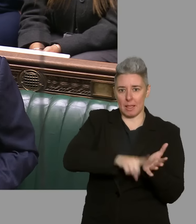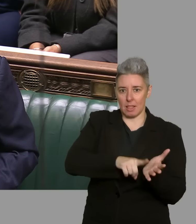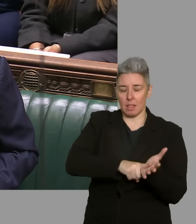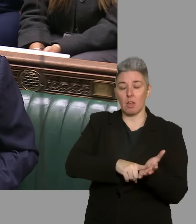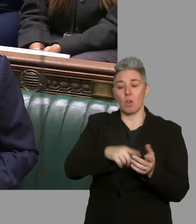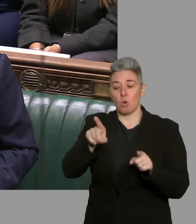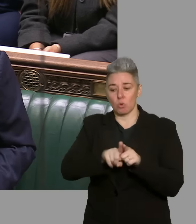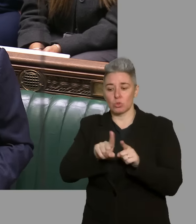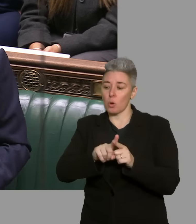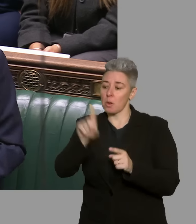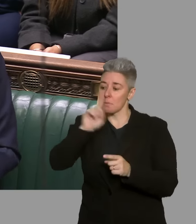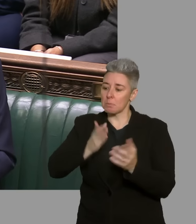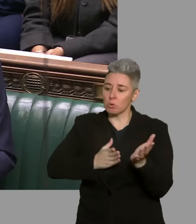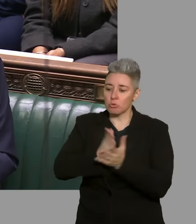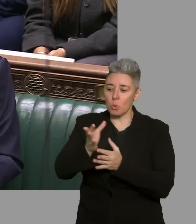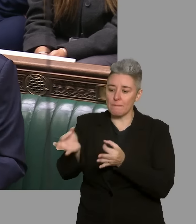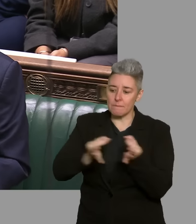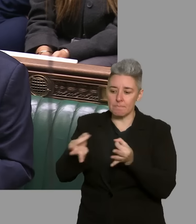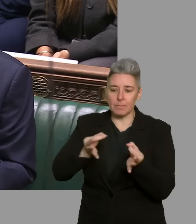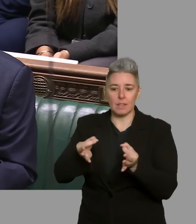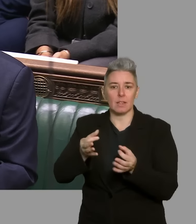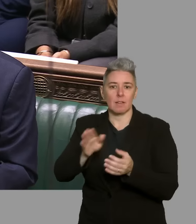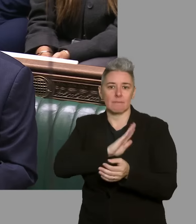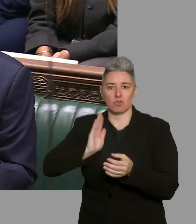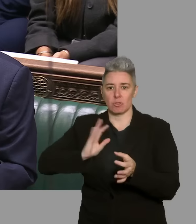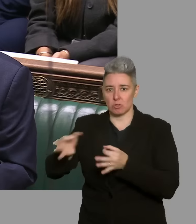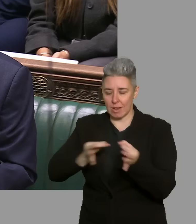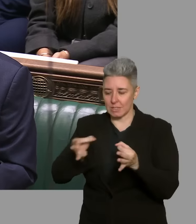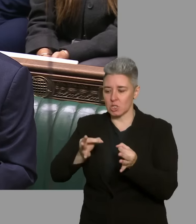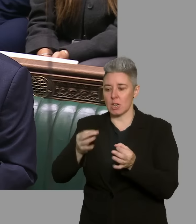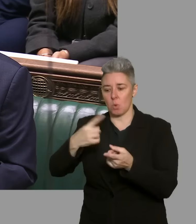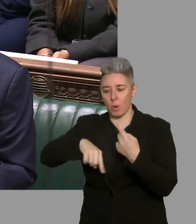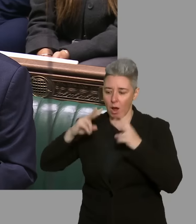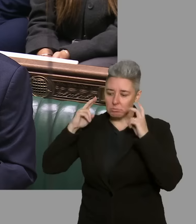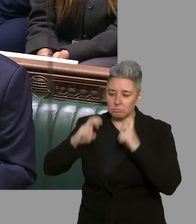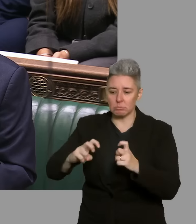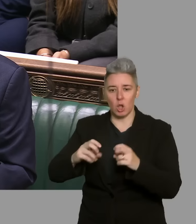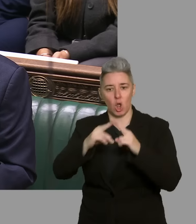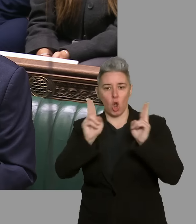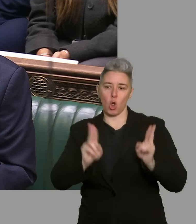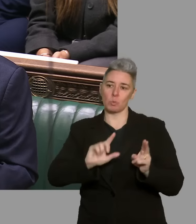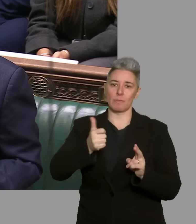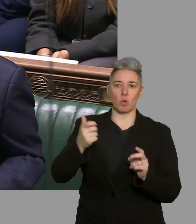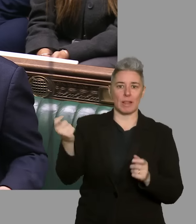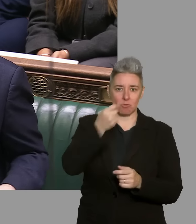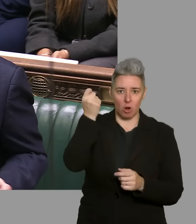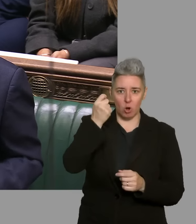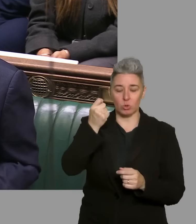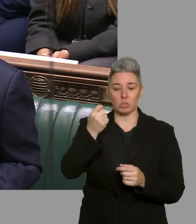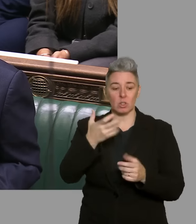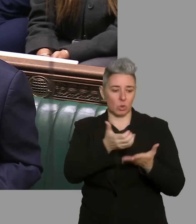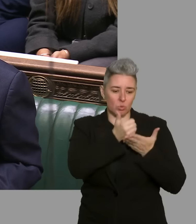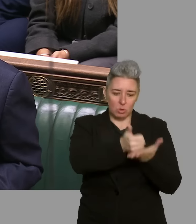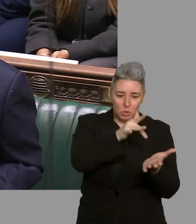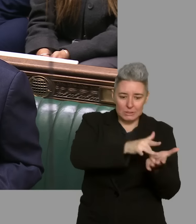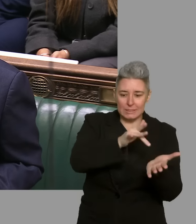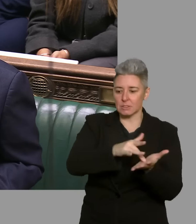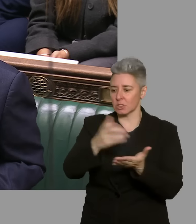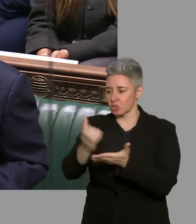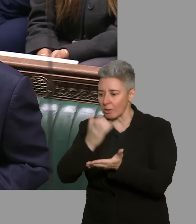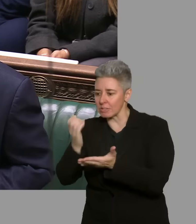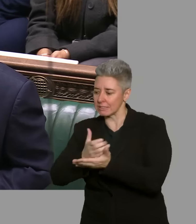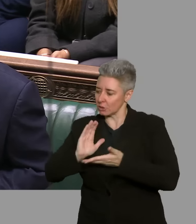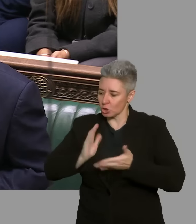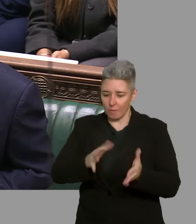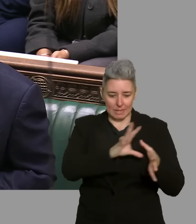for Heroes, a new network of support centres connecting charities and services with veterans. And Labour patriots stand